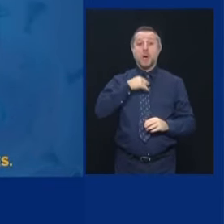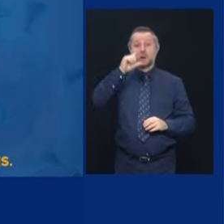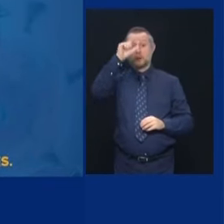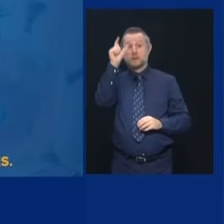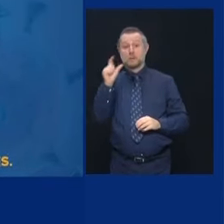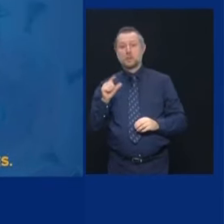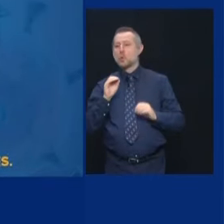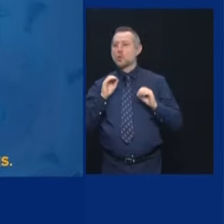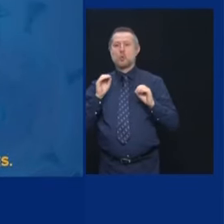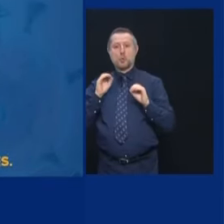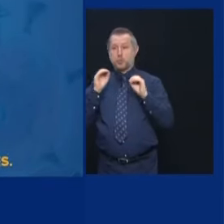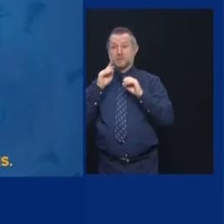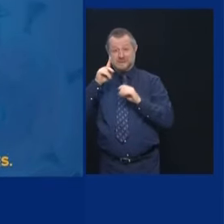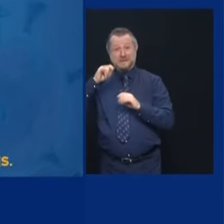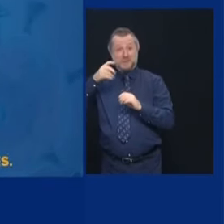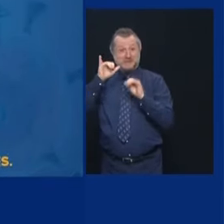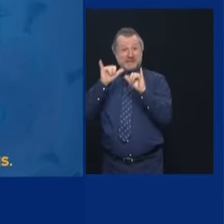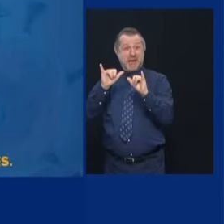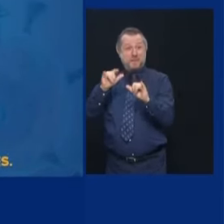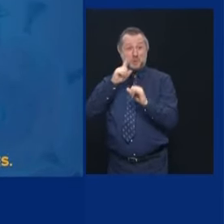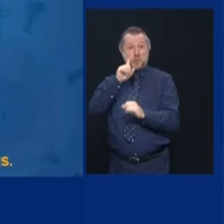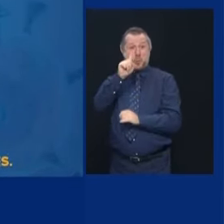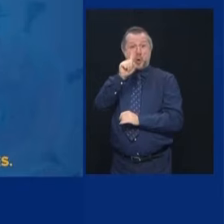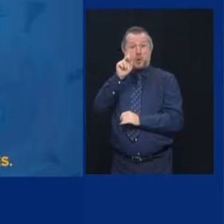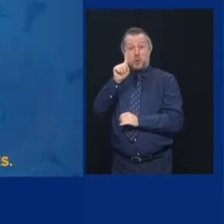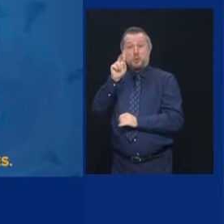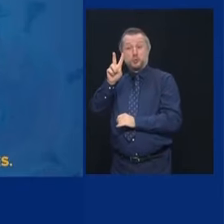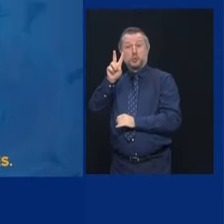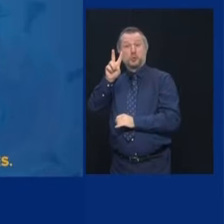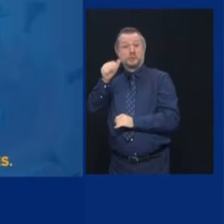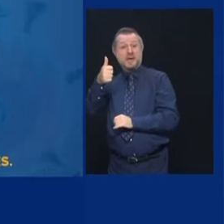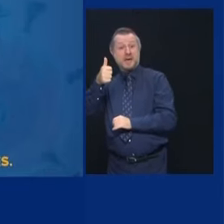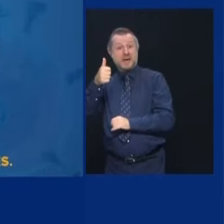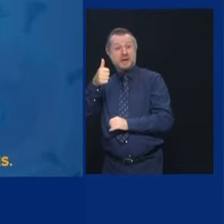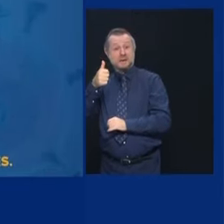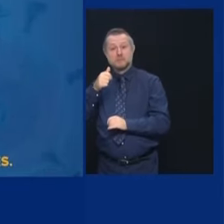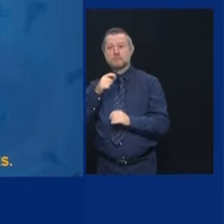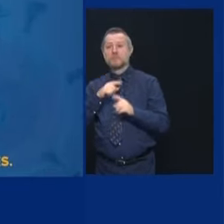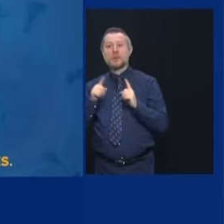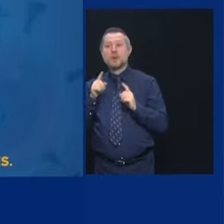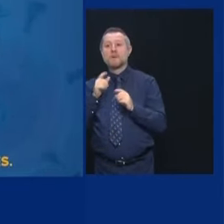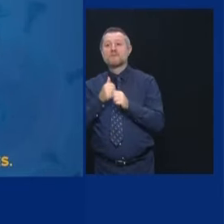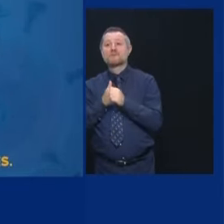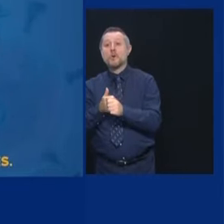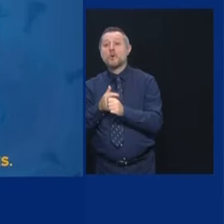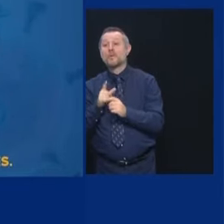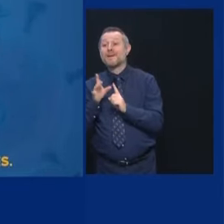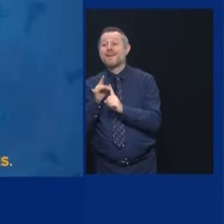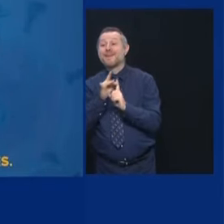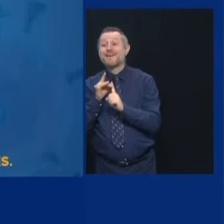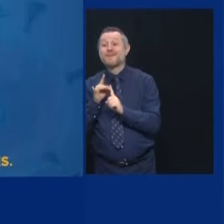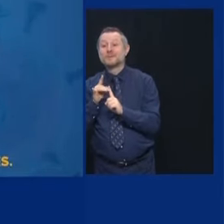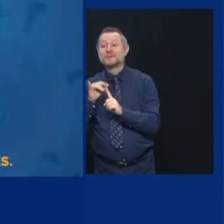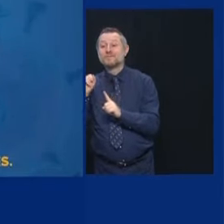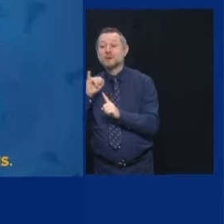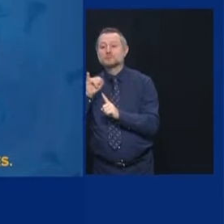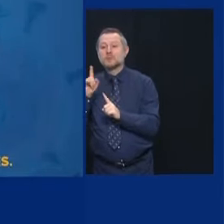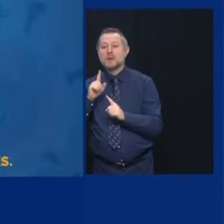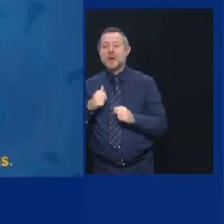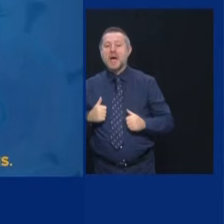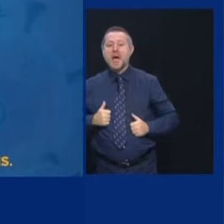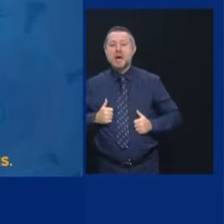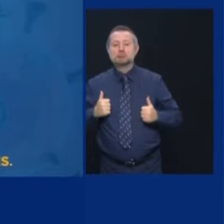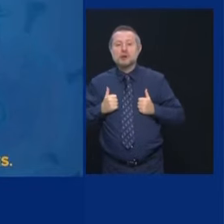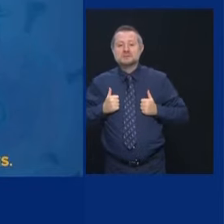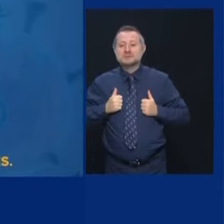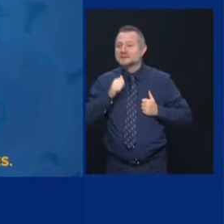code, but we have the infection rate by address. You have areas in